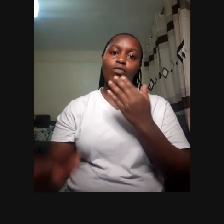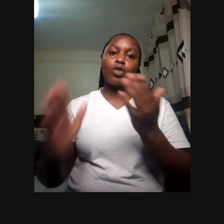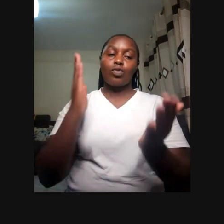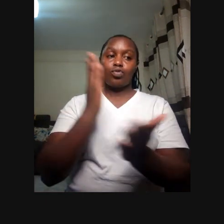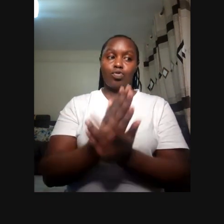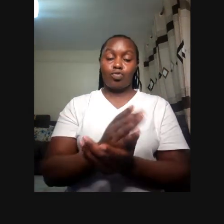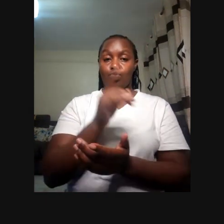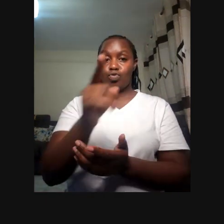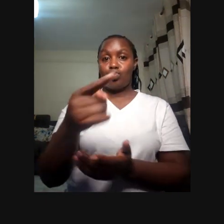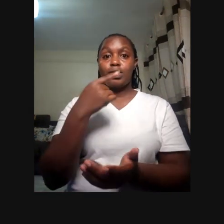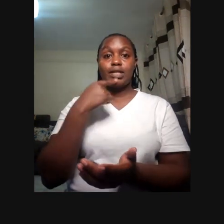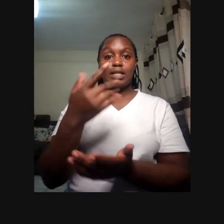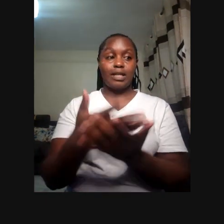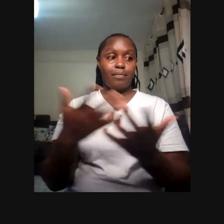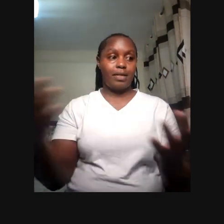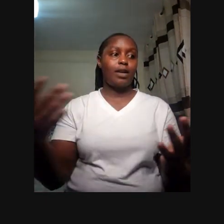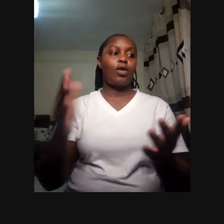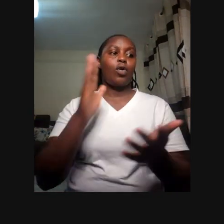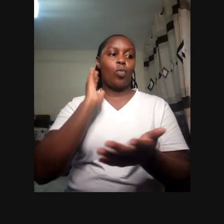said